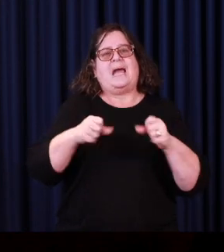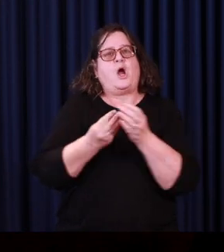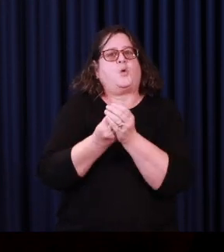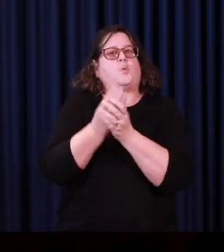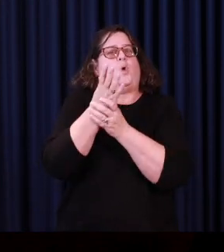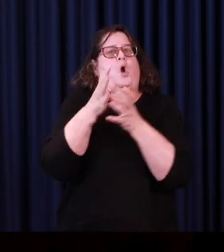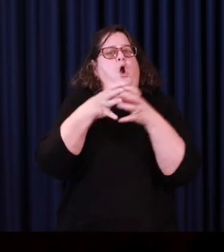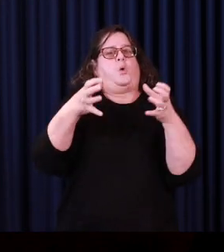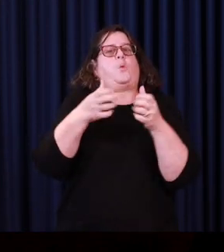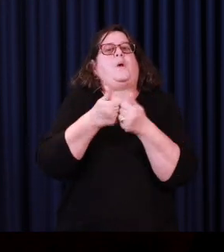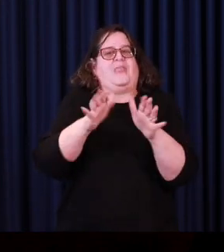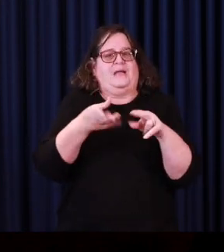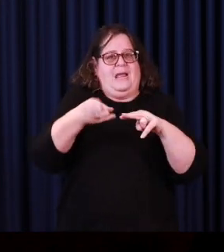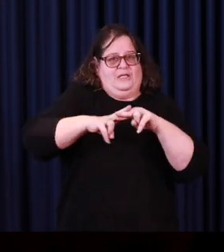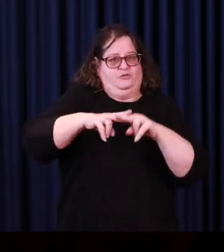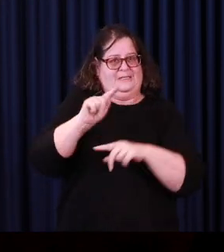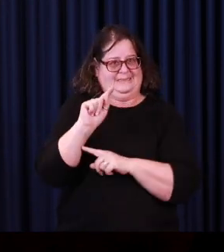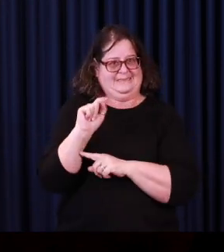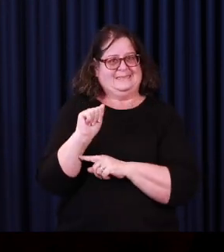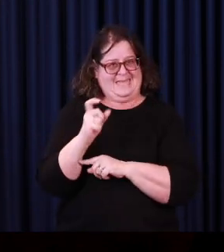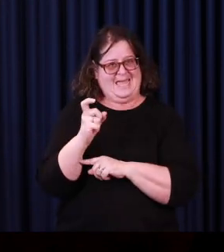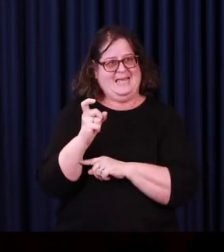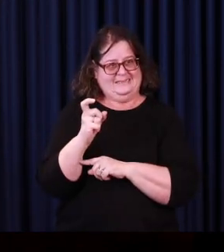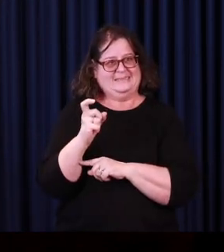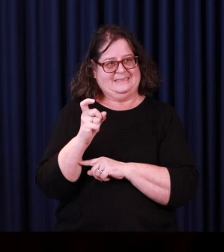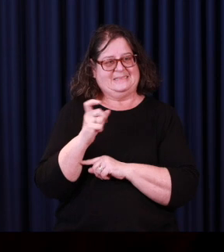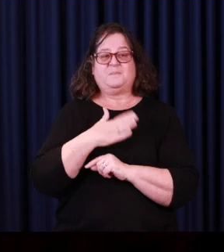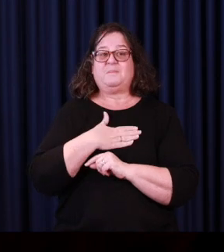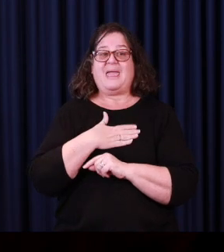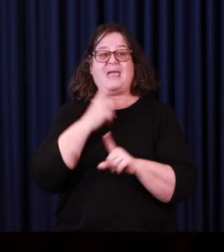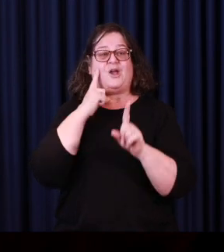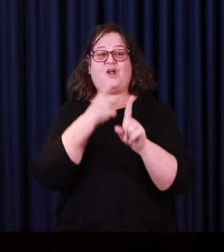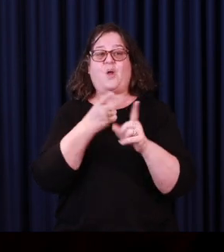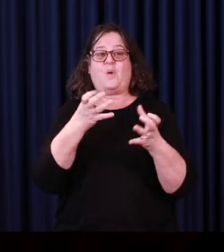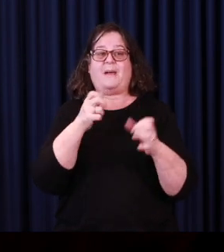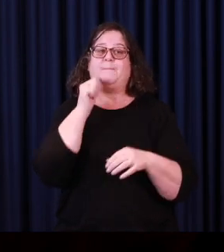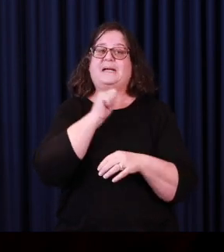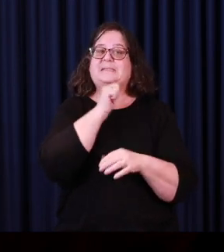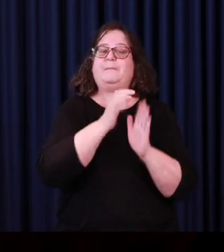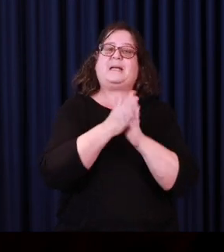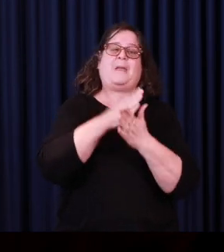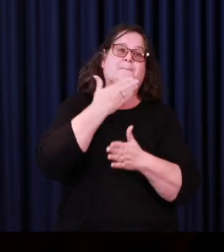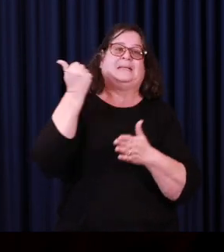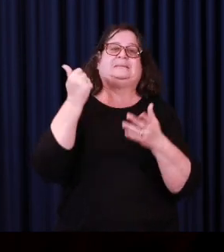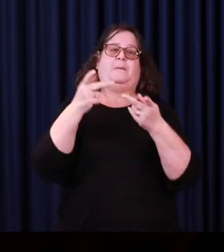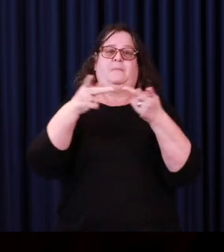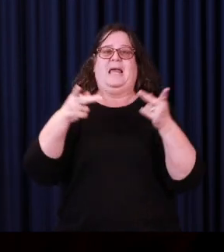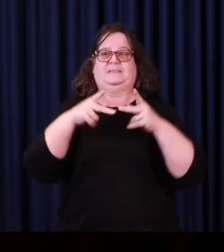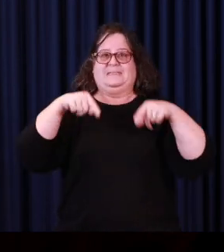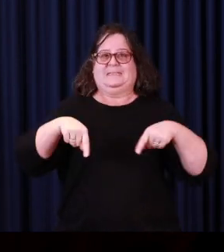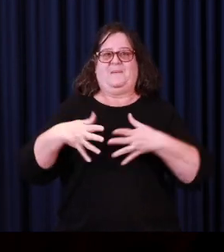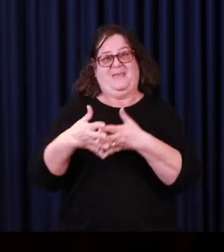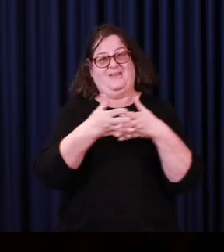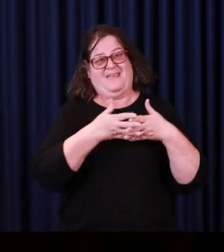My goal has been to make Arizona the best place in America to live, work, and do business. By